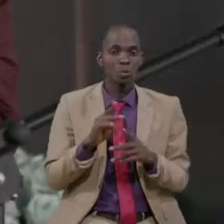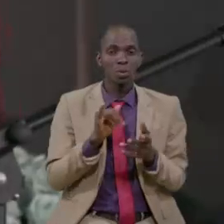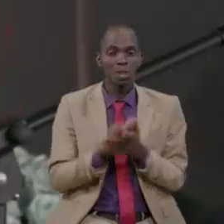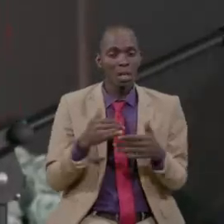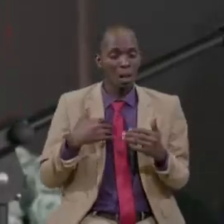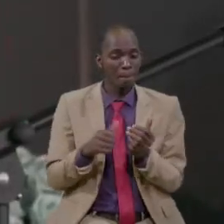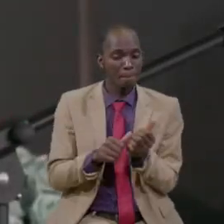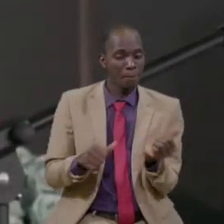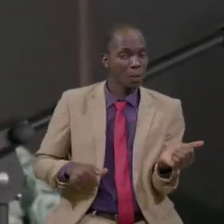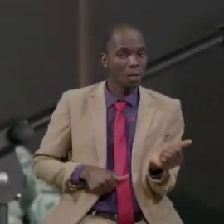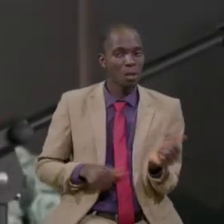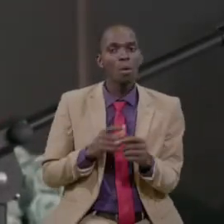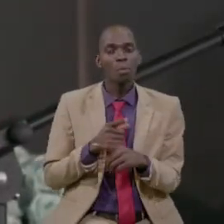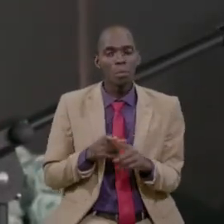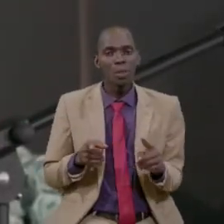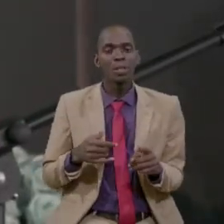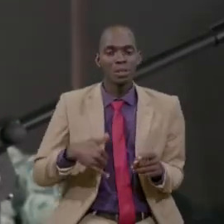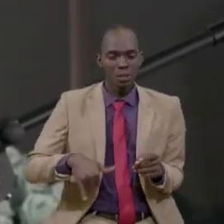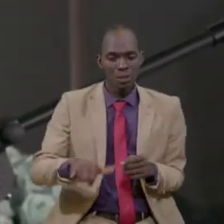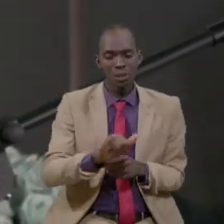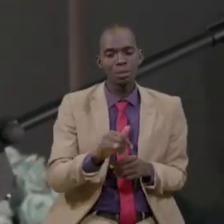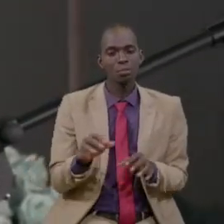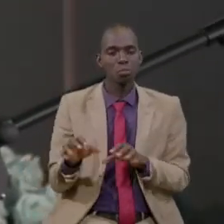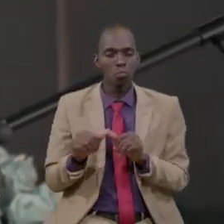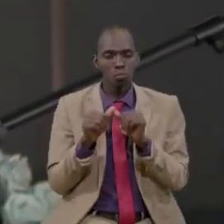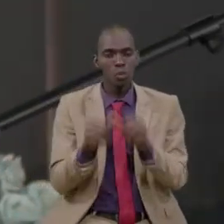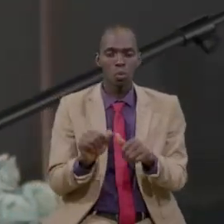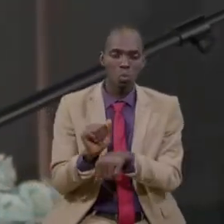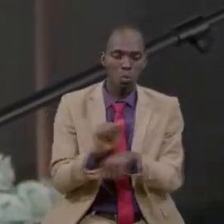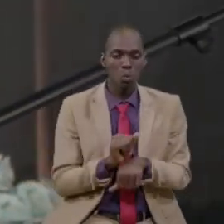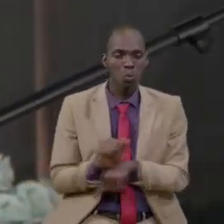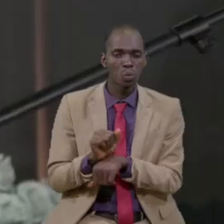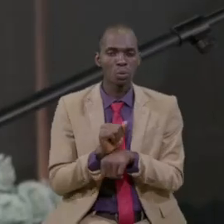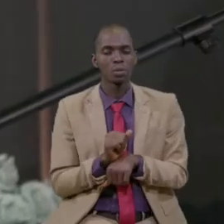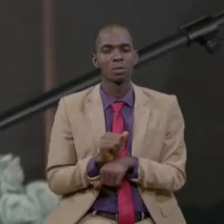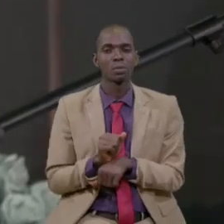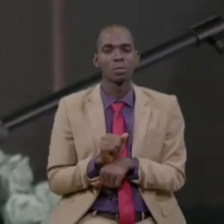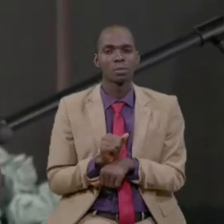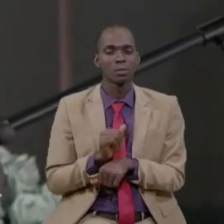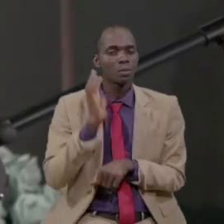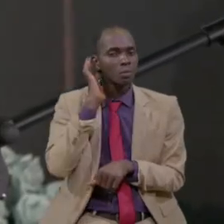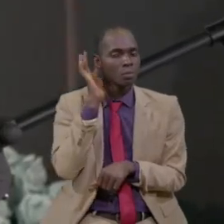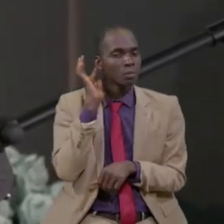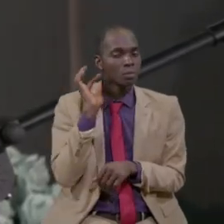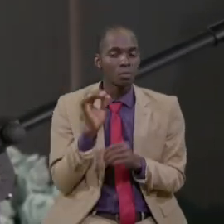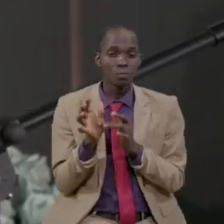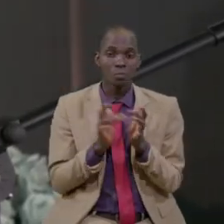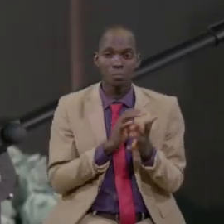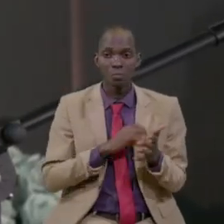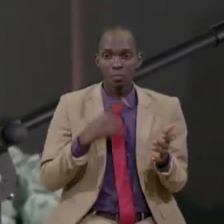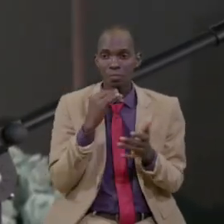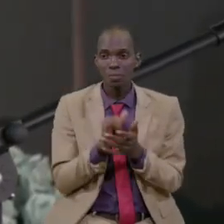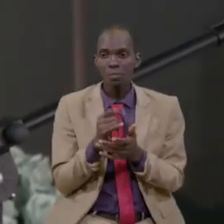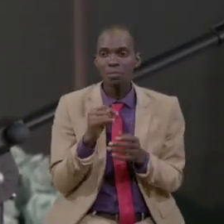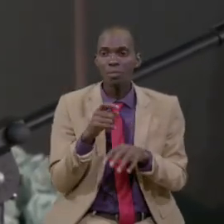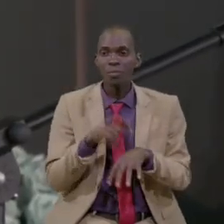continue activity. And Jesus said, the time comes, you're restored. And